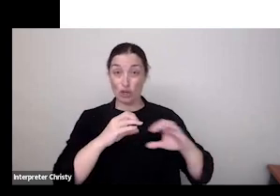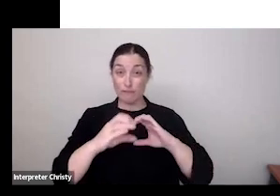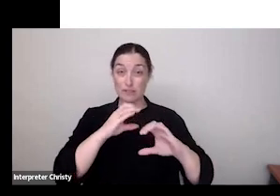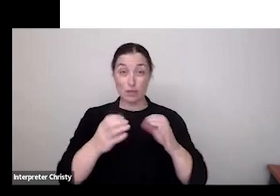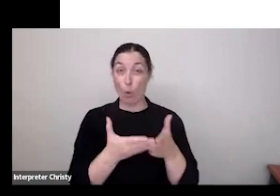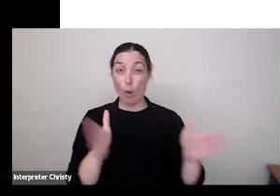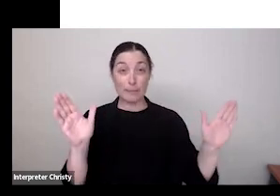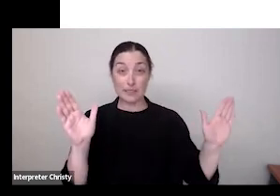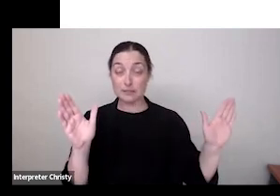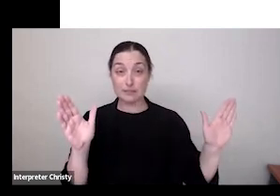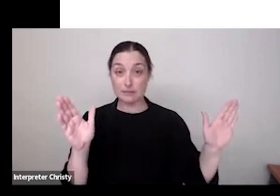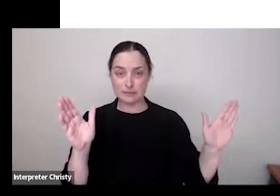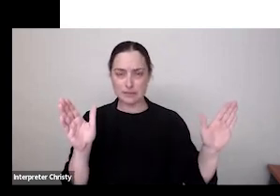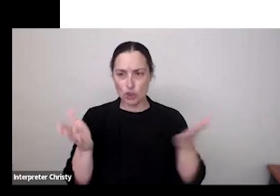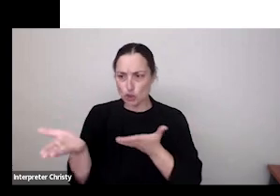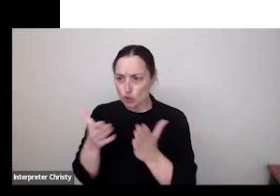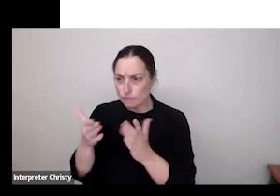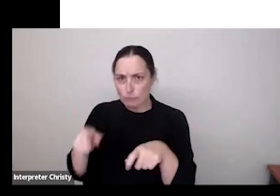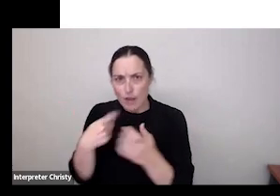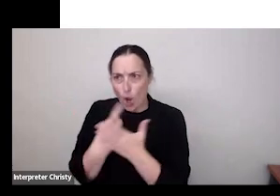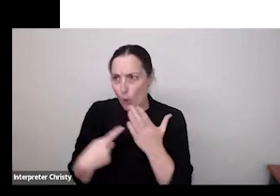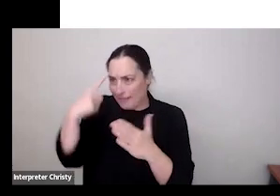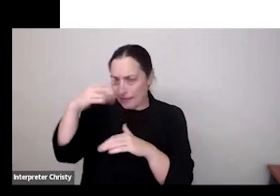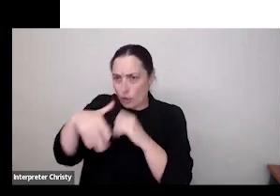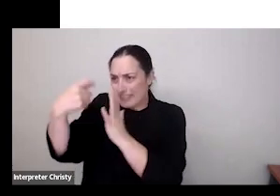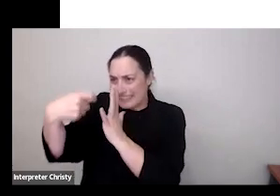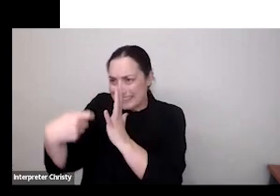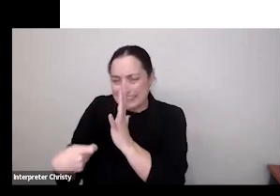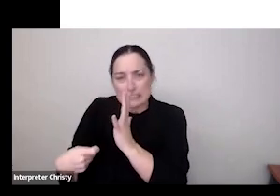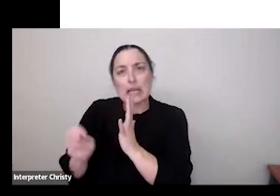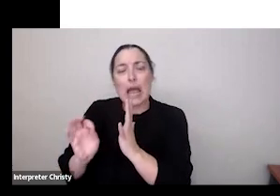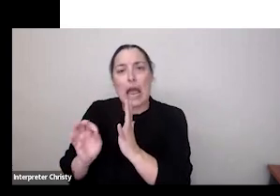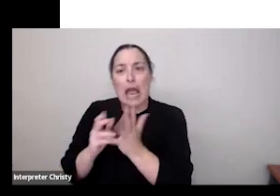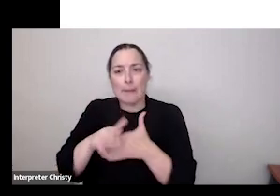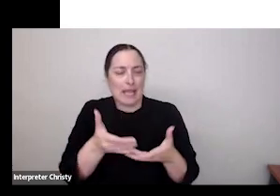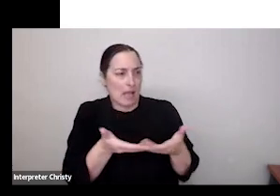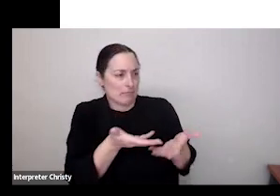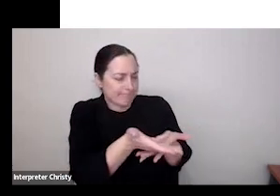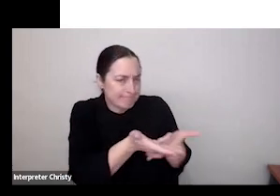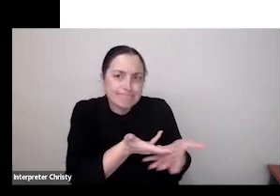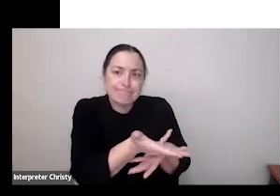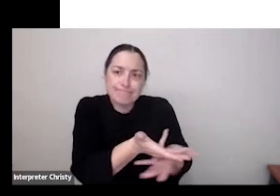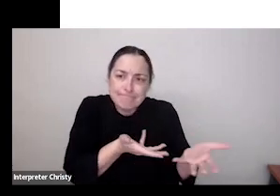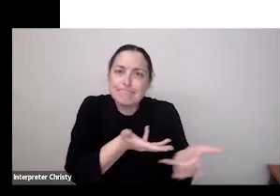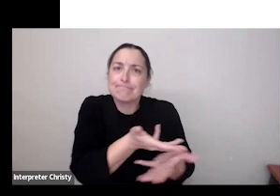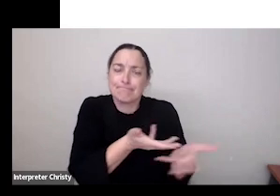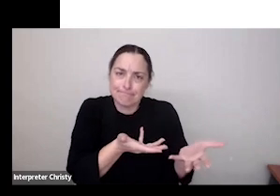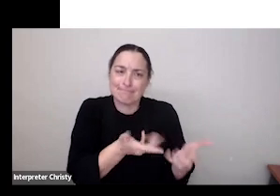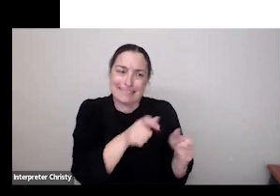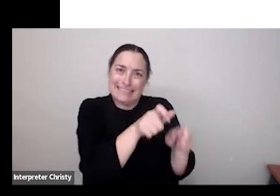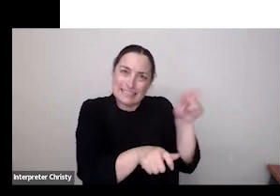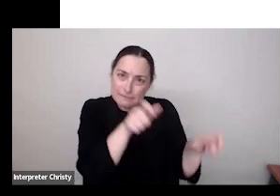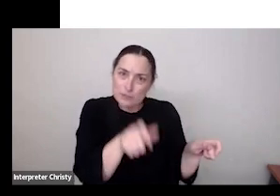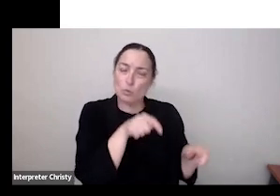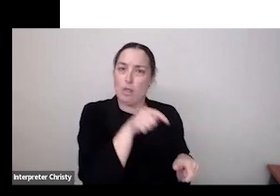service providers were no longer ticking boxes, but the conversation and the engagement was in the hands of the individual. They were learning more